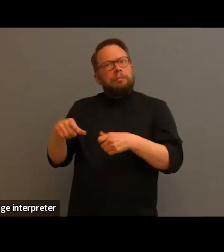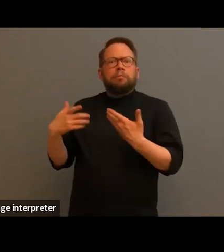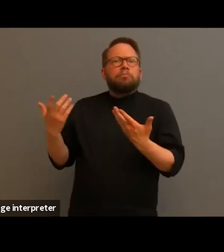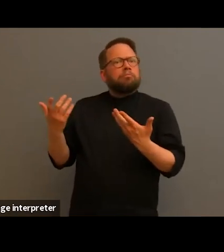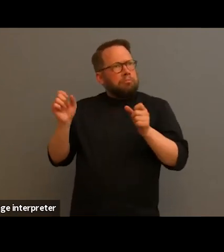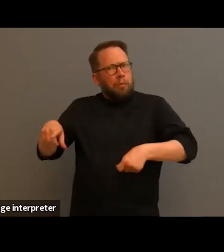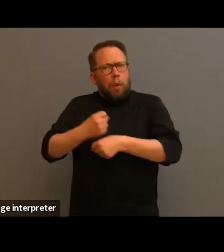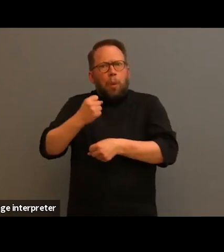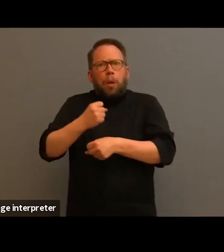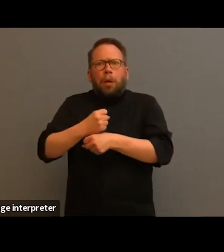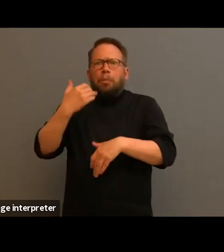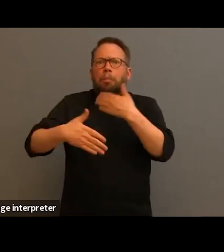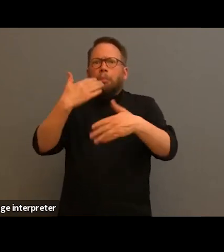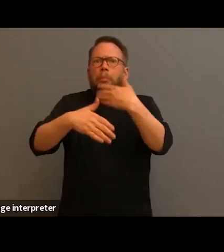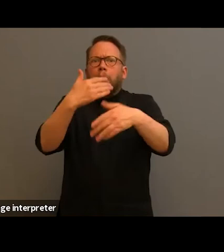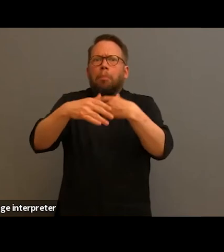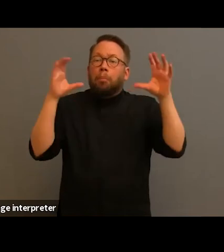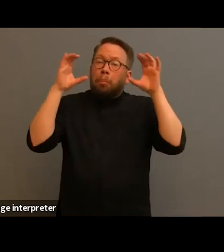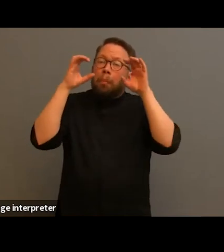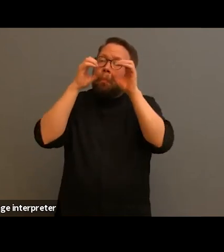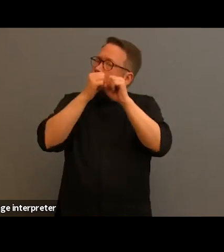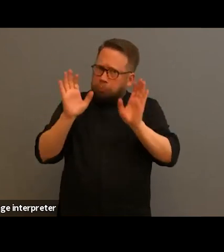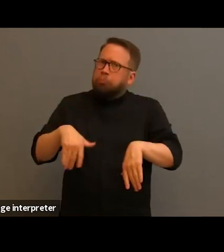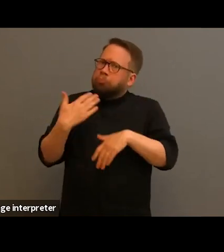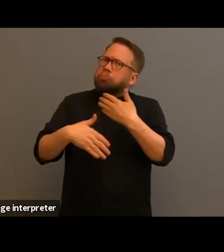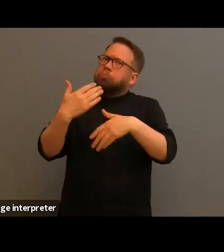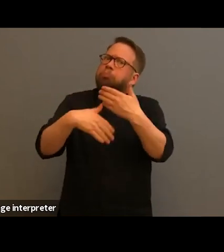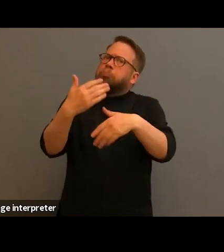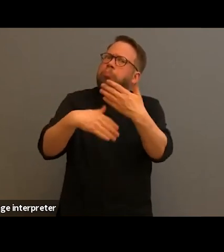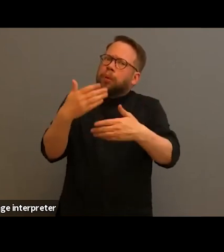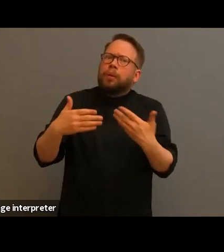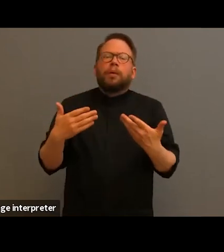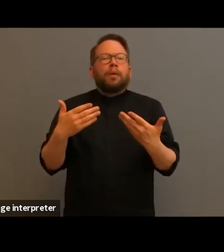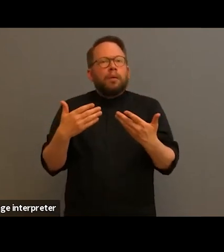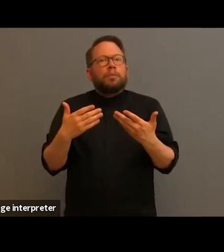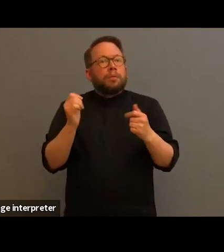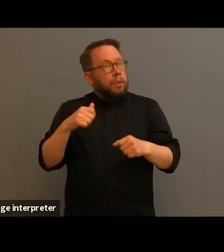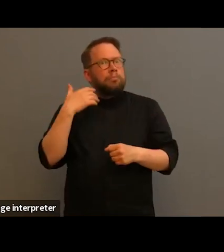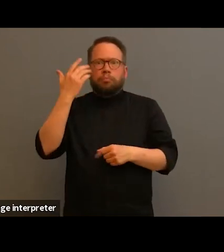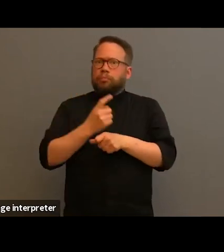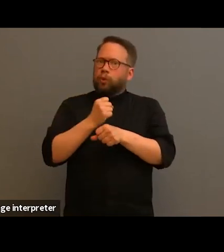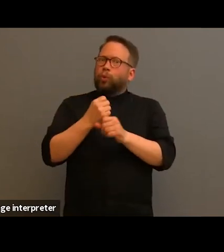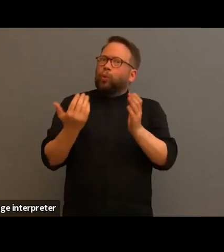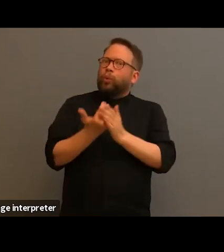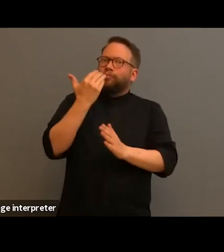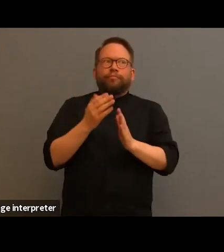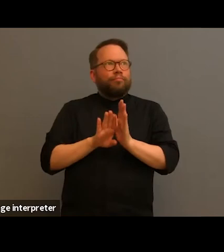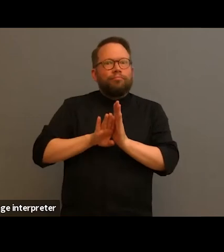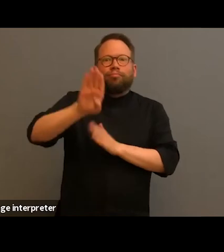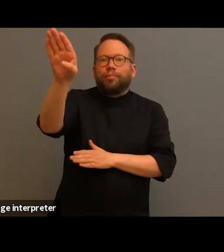sight or to start their career, universal design technology can make the